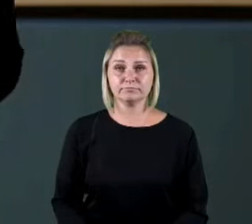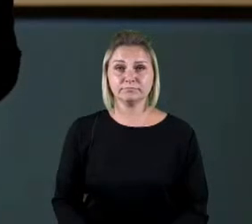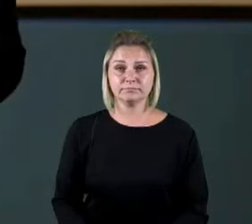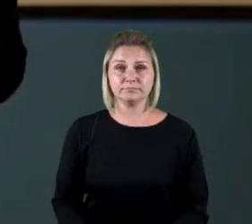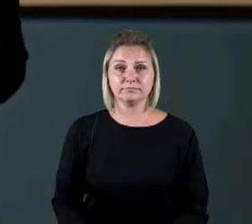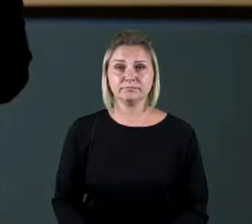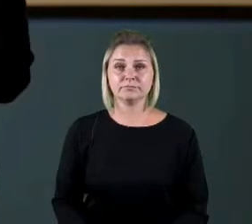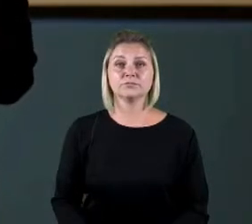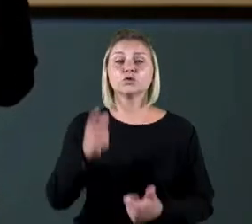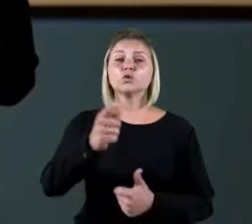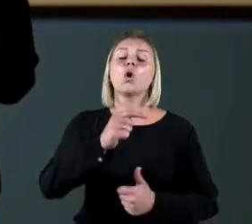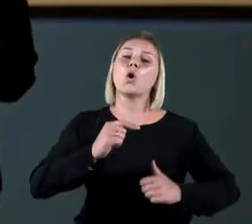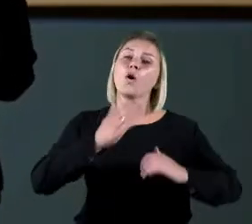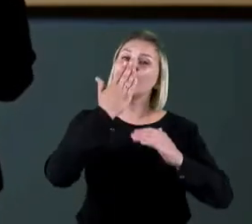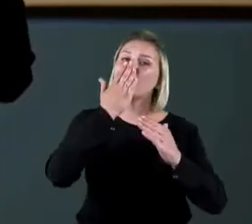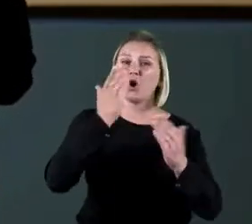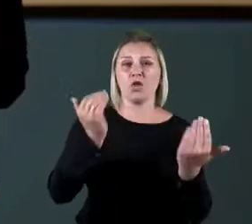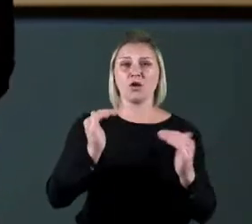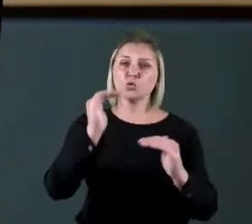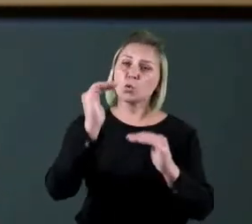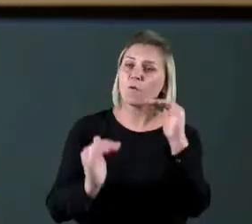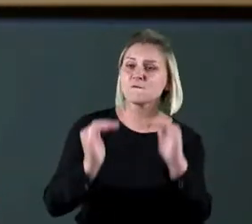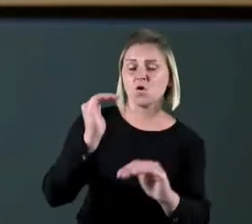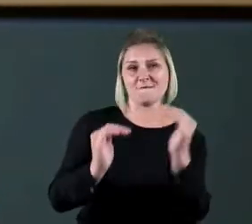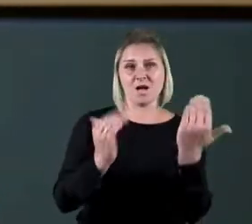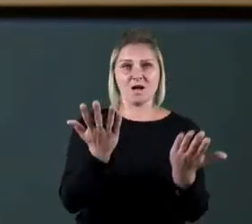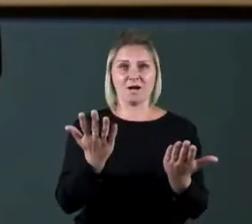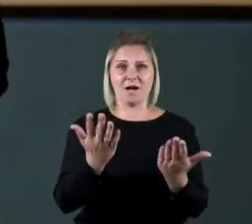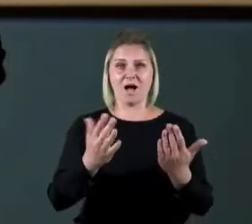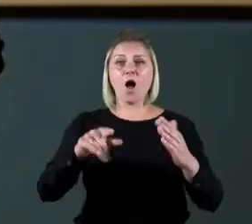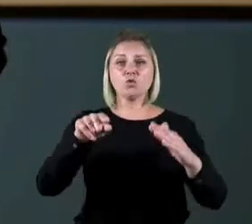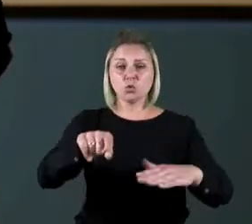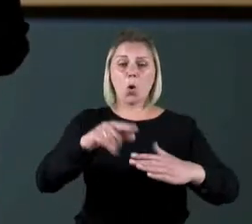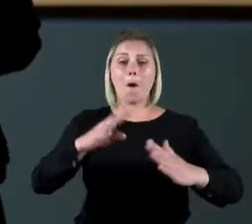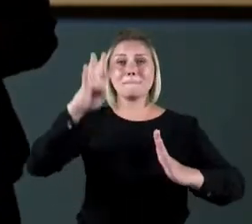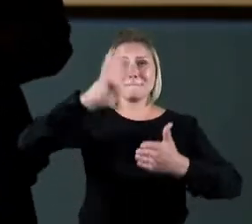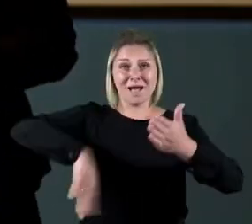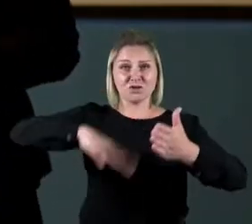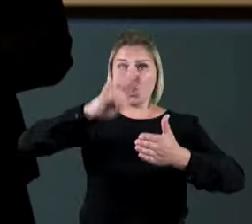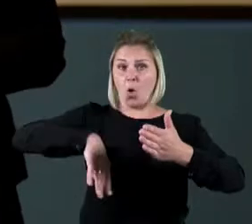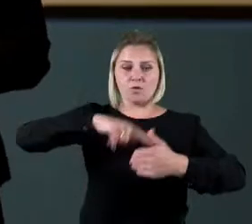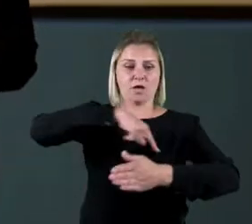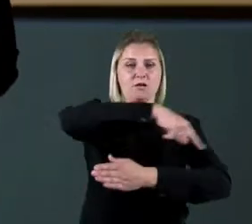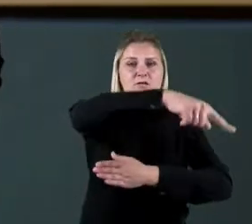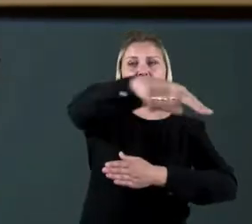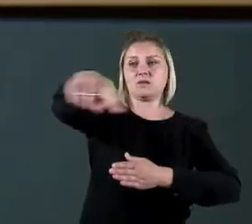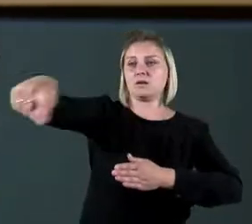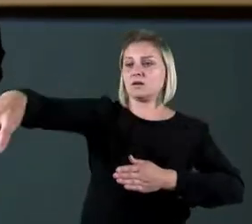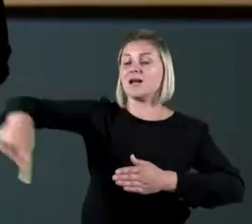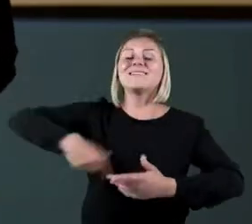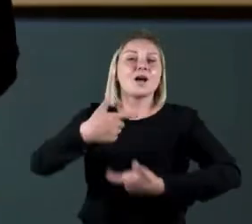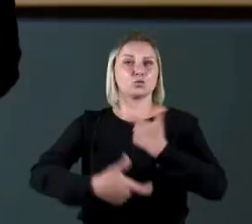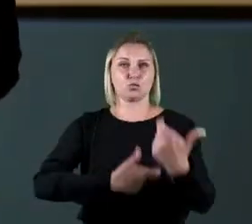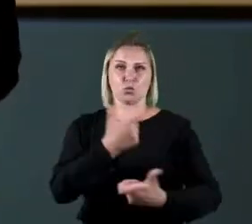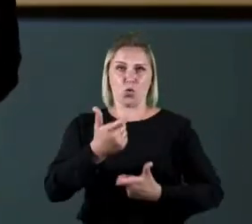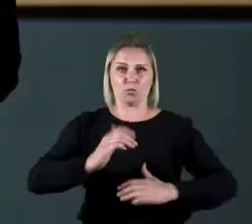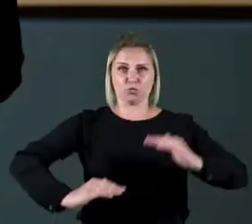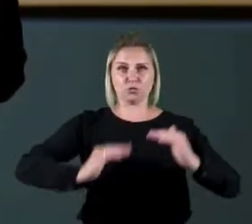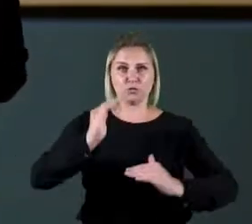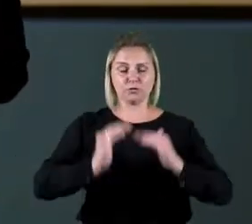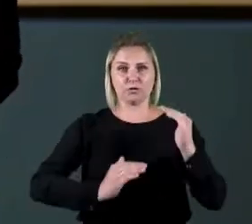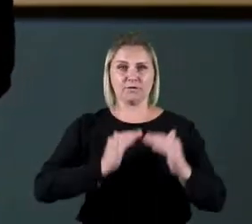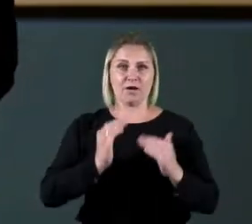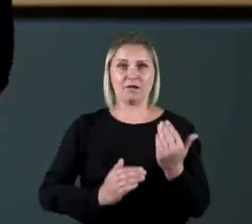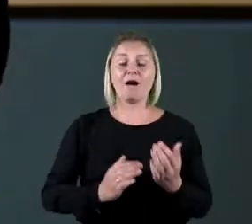we generate opportunities in areas apart from Barcelona? And this we're working